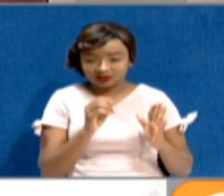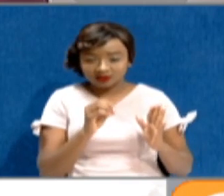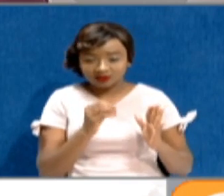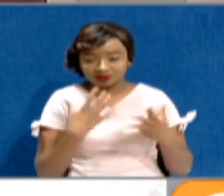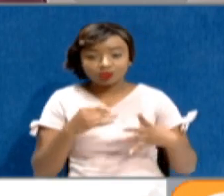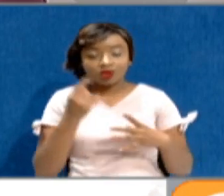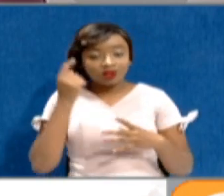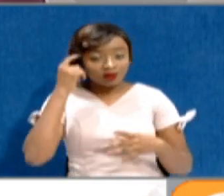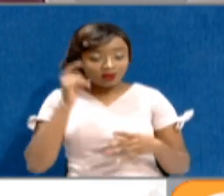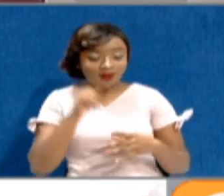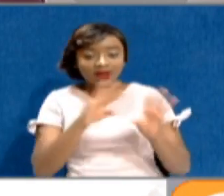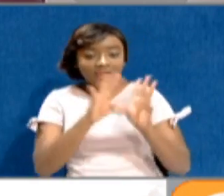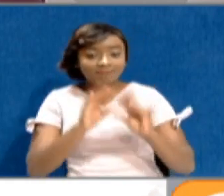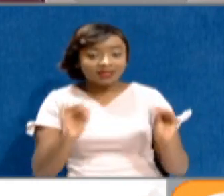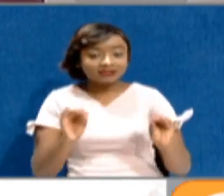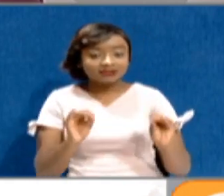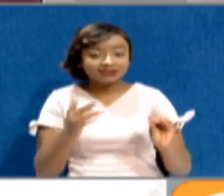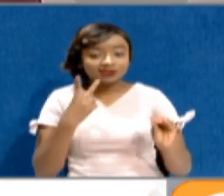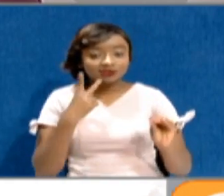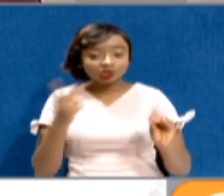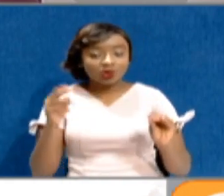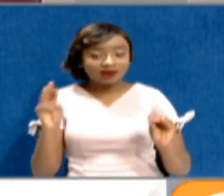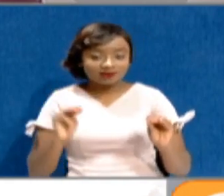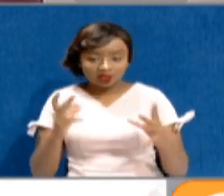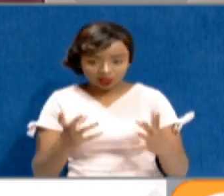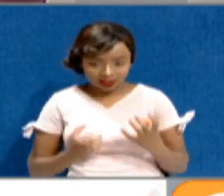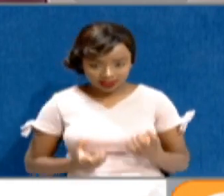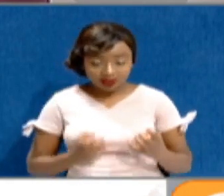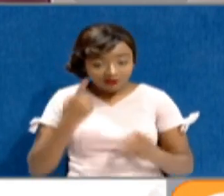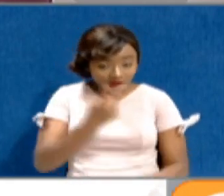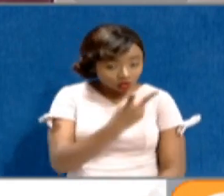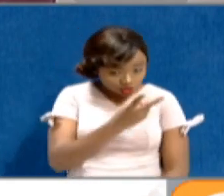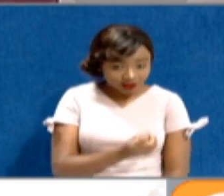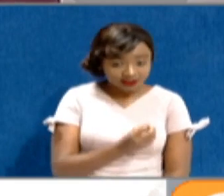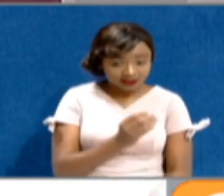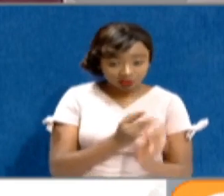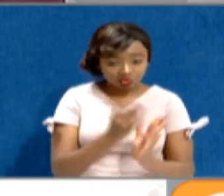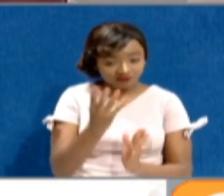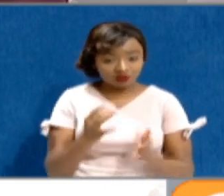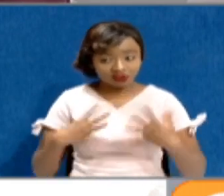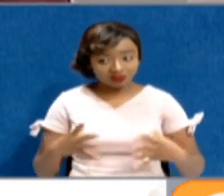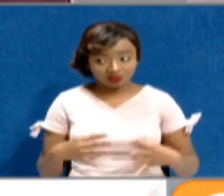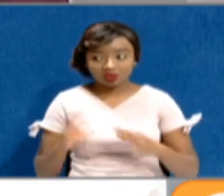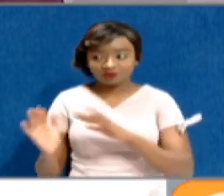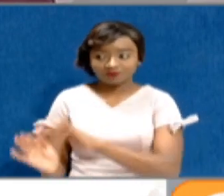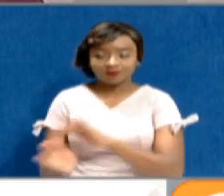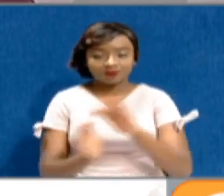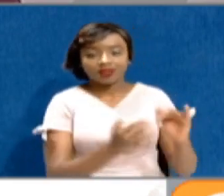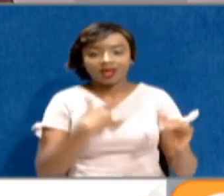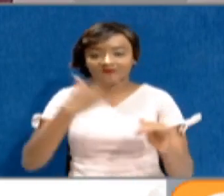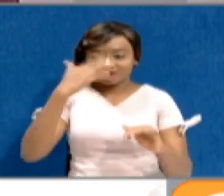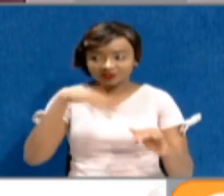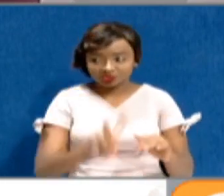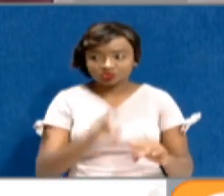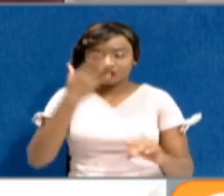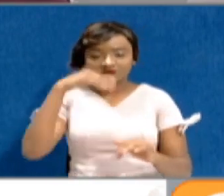average budget for that is anywhere up to 200 million shillings. Now that is just phase 1. You have phase 2. You